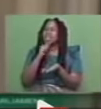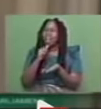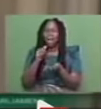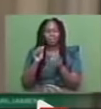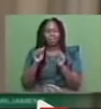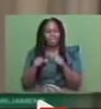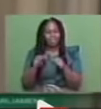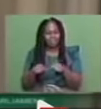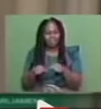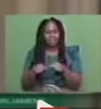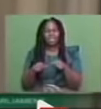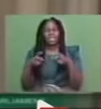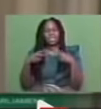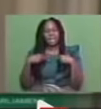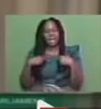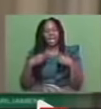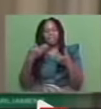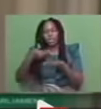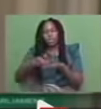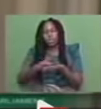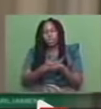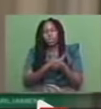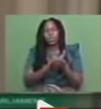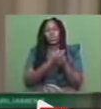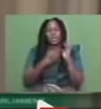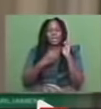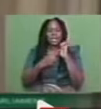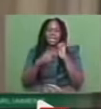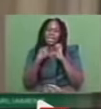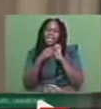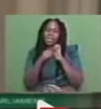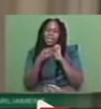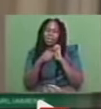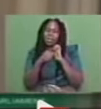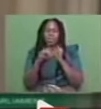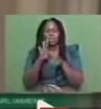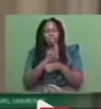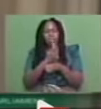which was a PNM 2015 general election promise.